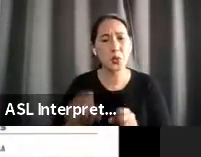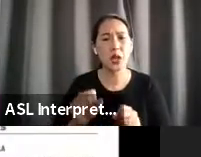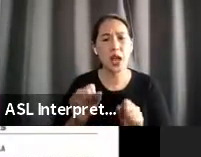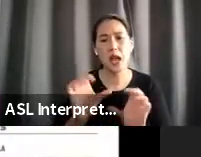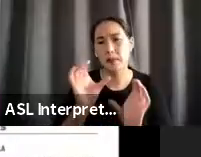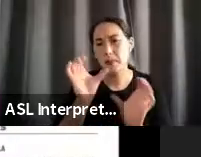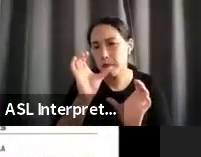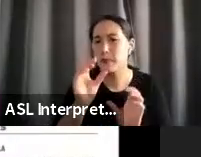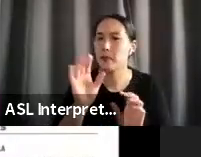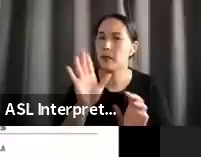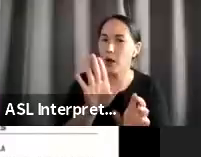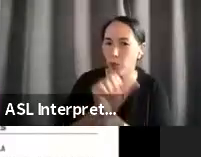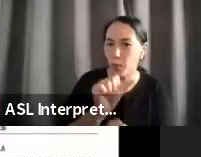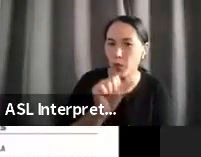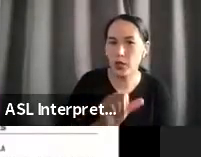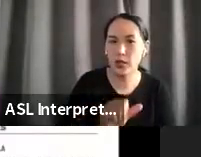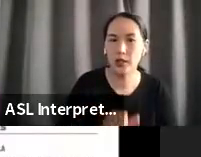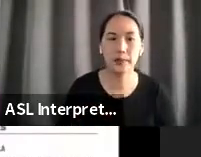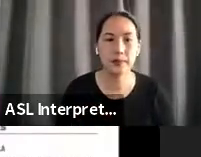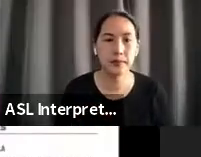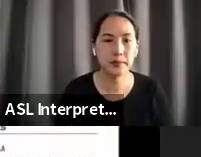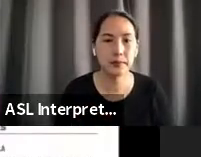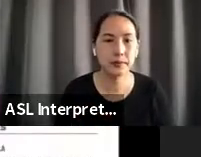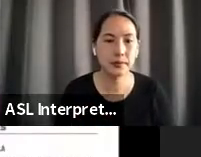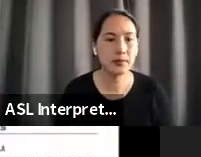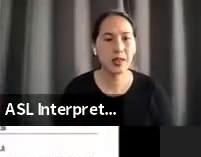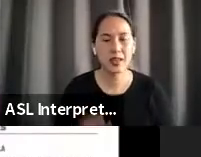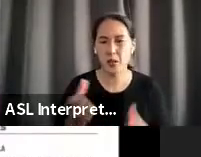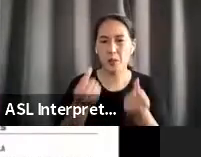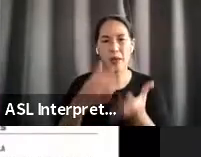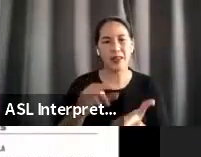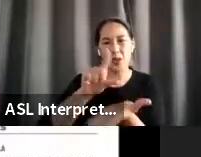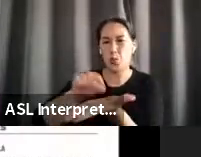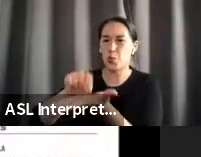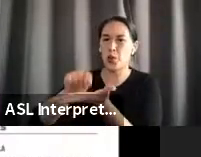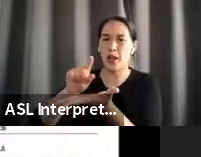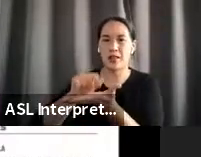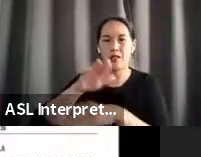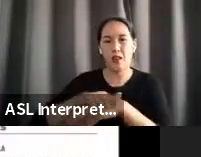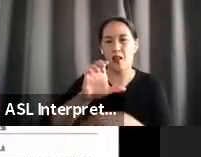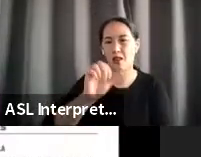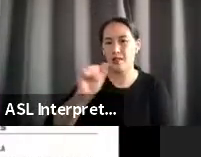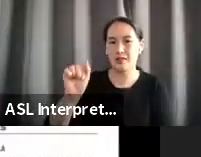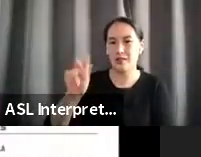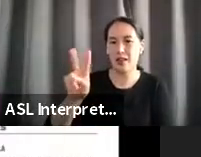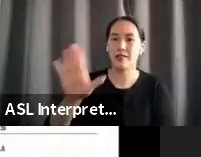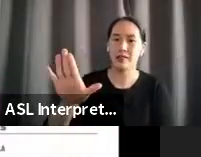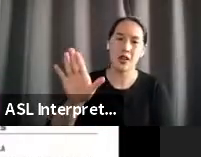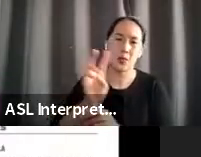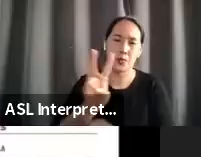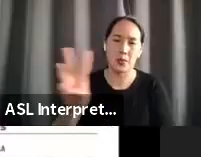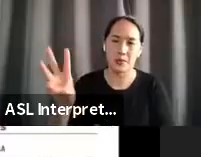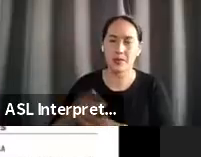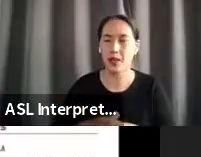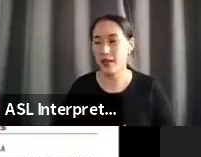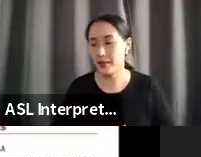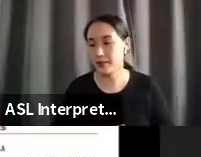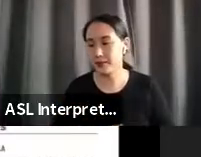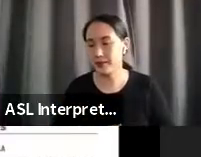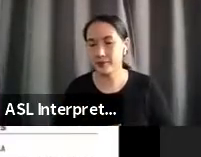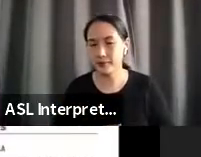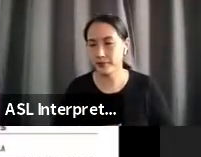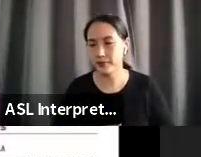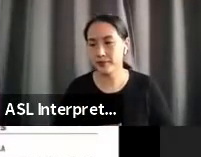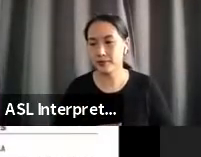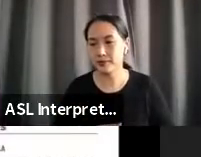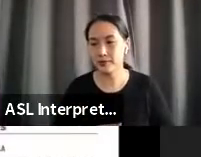and look up some of her work, but you can also find a lot of these newsletters available on CAV's website itself. And one thing they do is they were talking